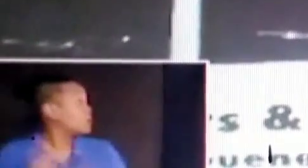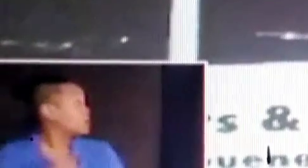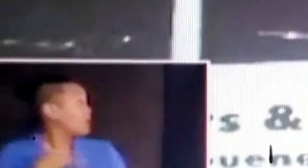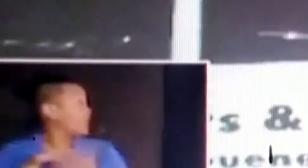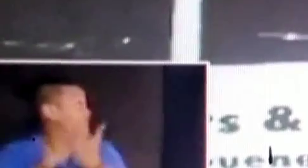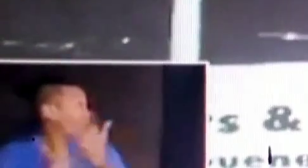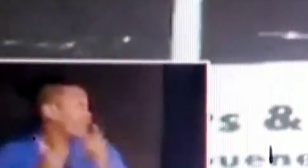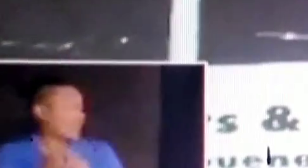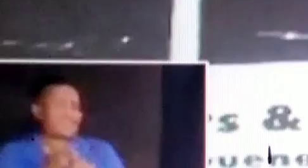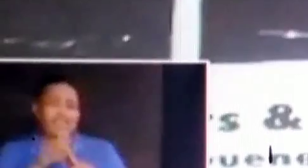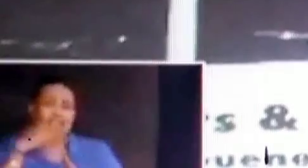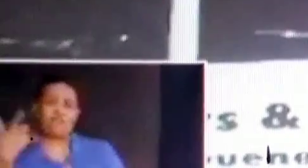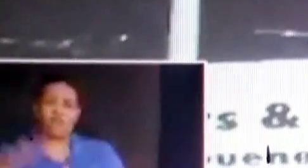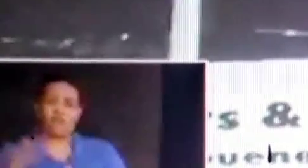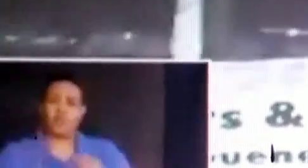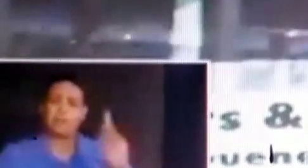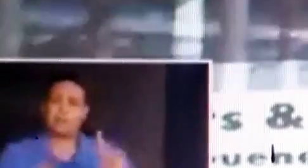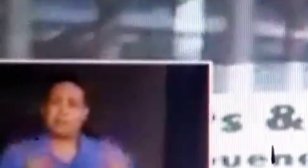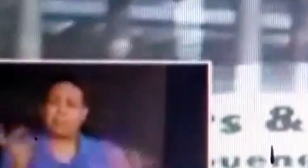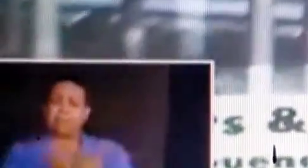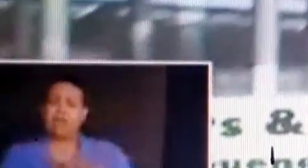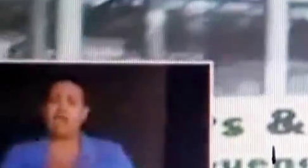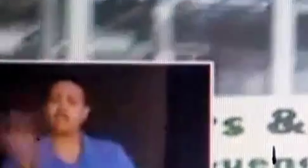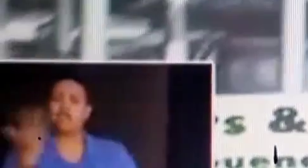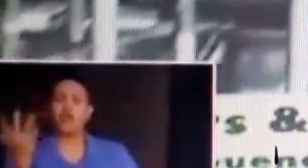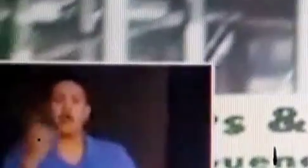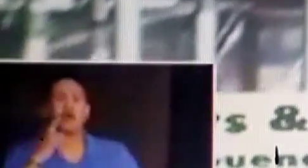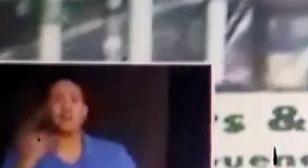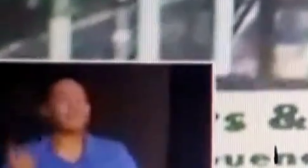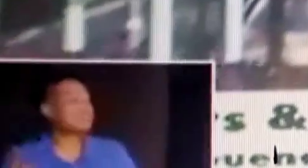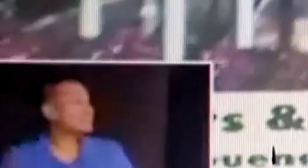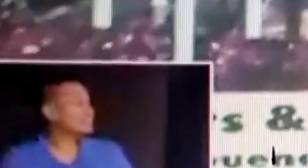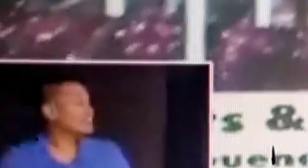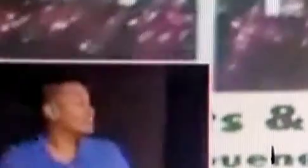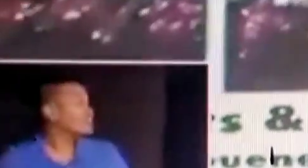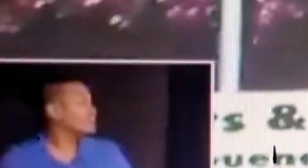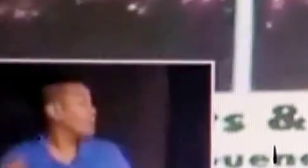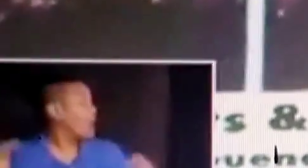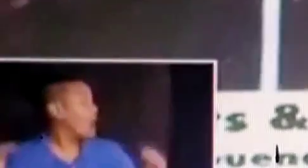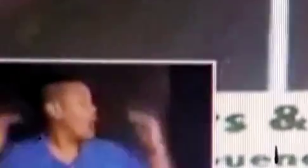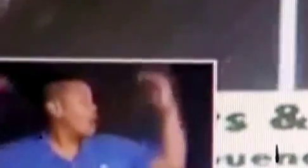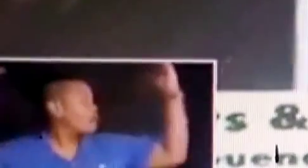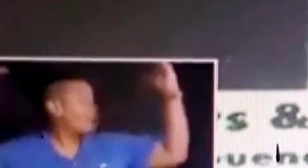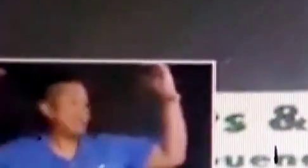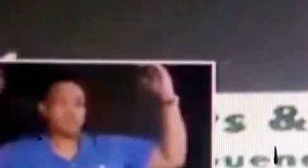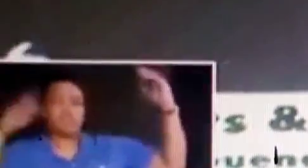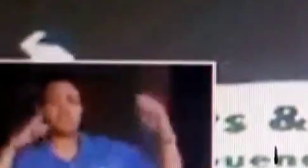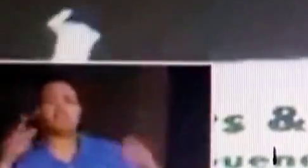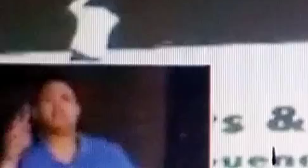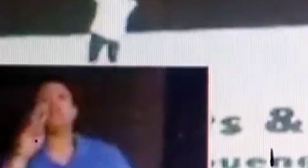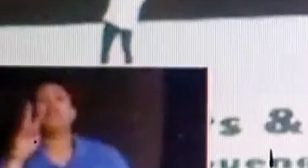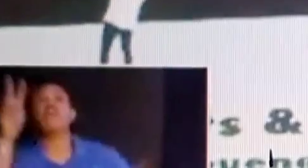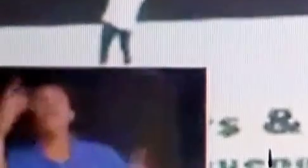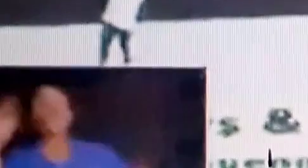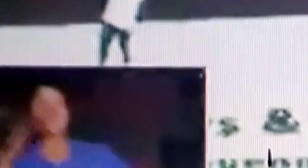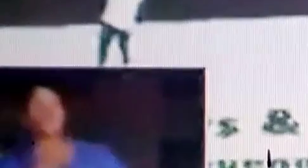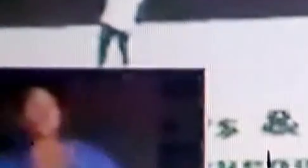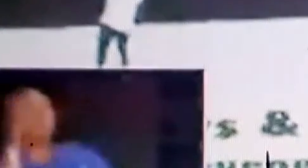design very people-friendly is a raised landing which provides an enhanced experience for visitors to the